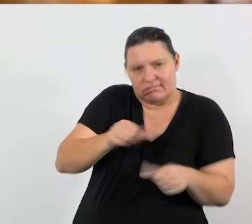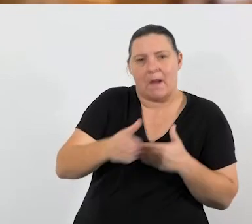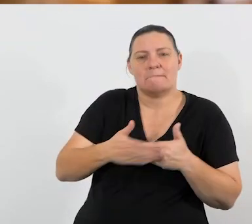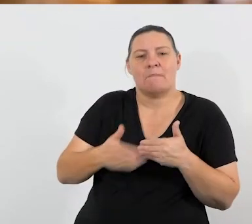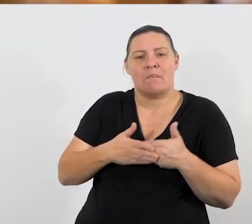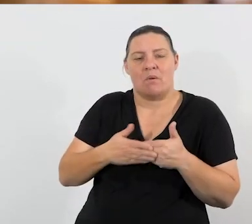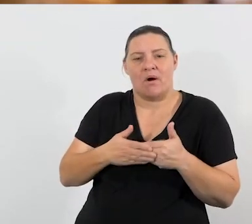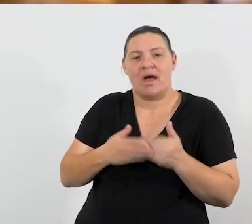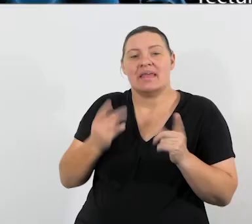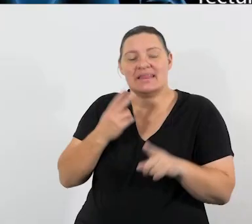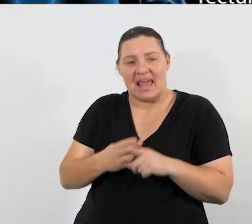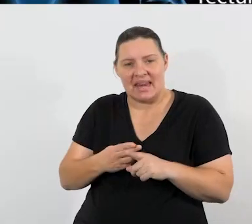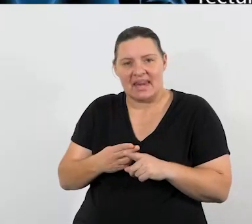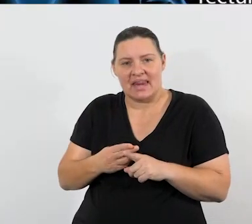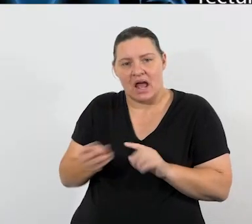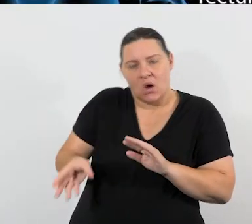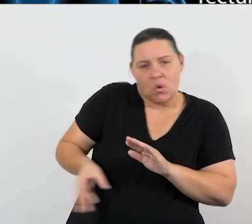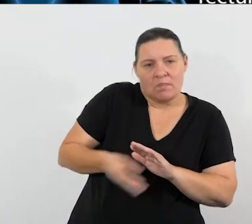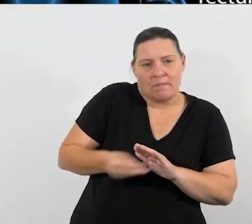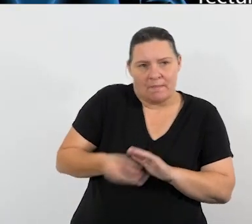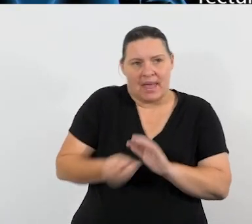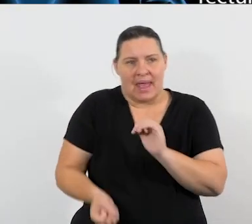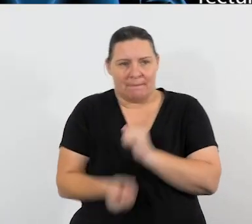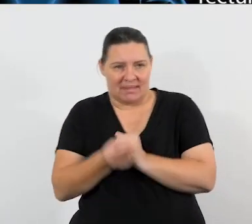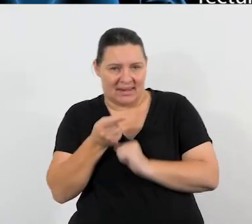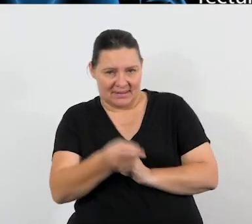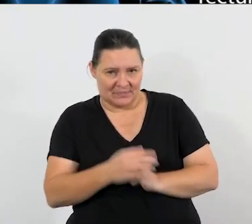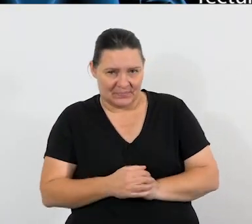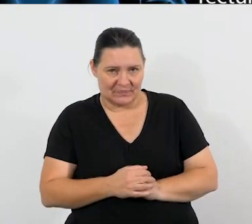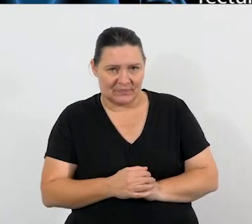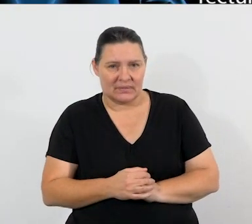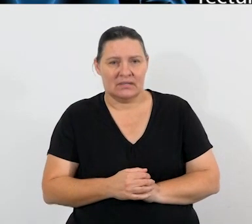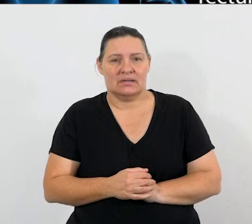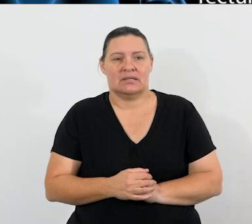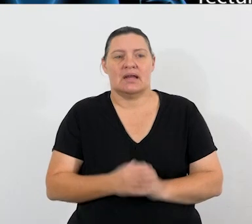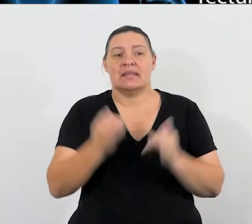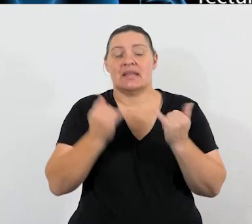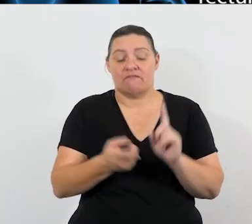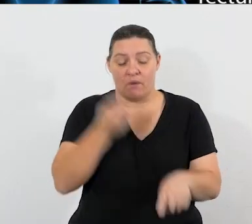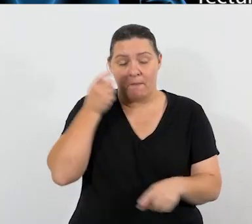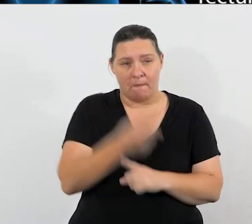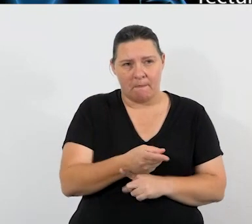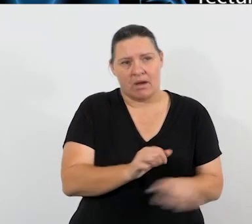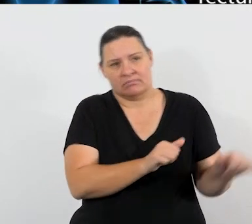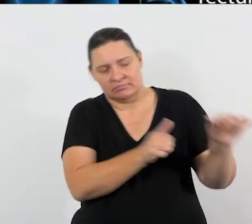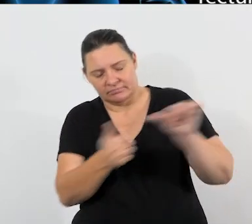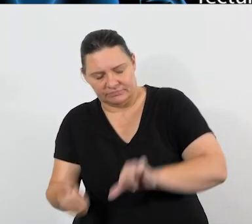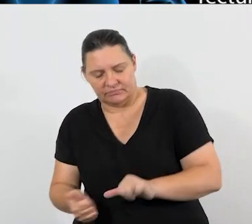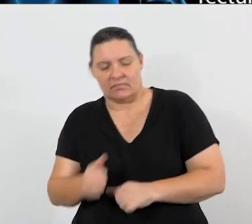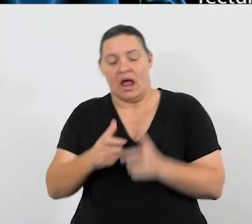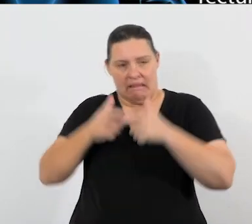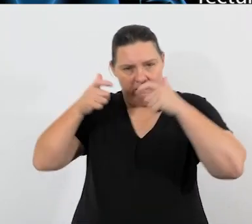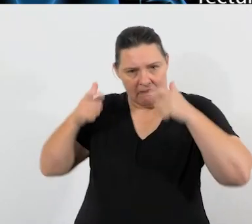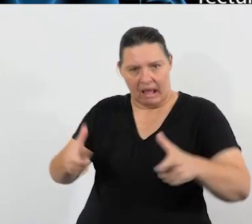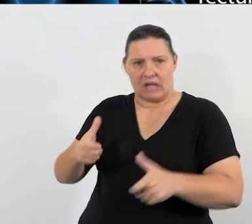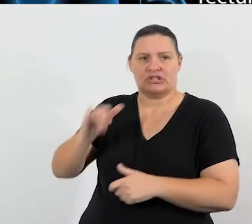place in the small intestines over here. Right. And then from there, we are moving on